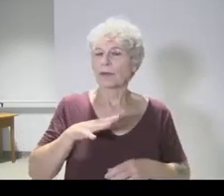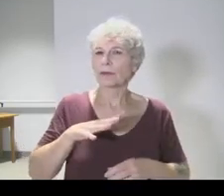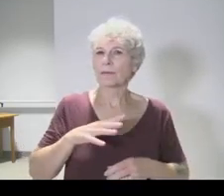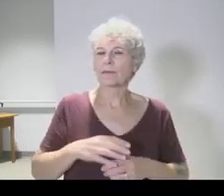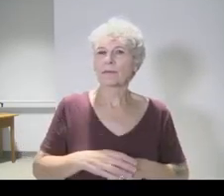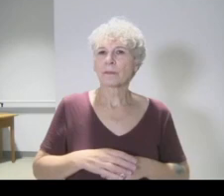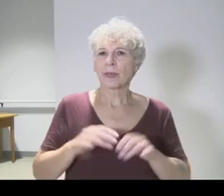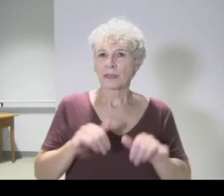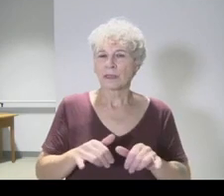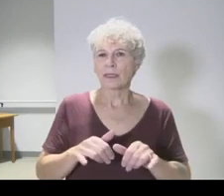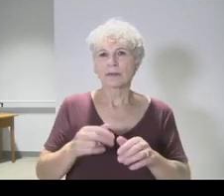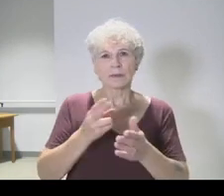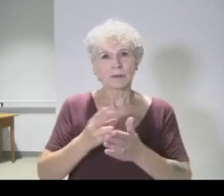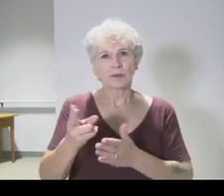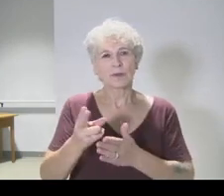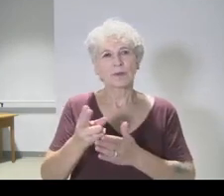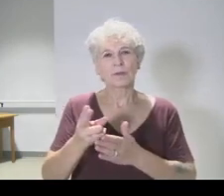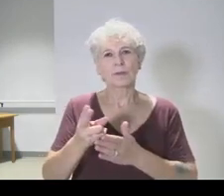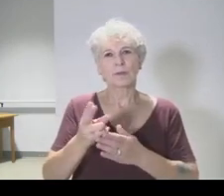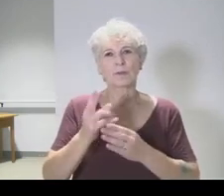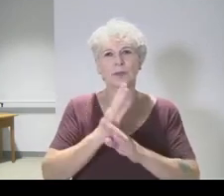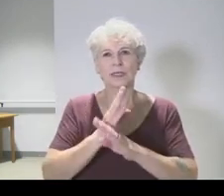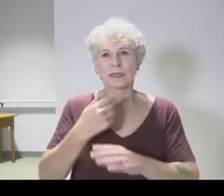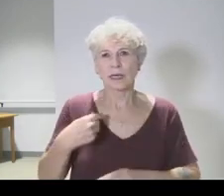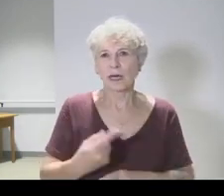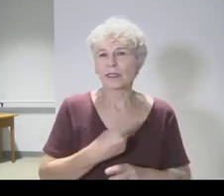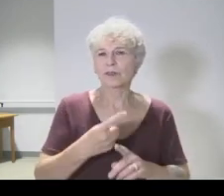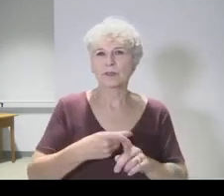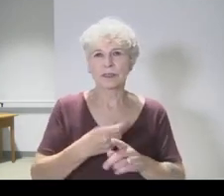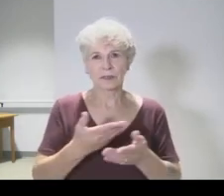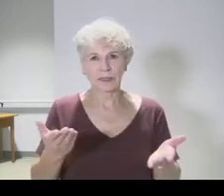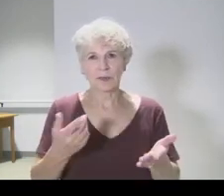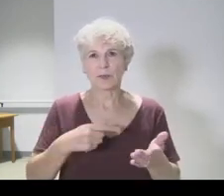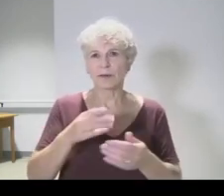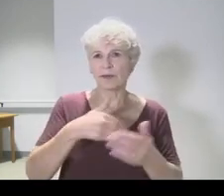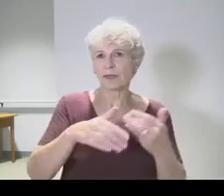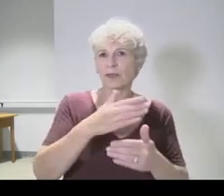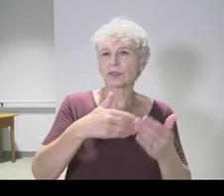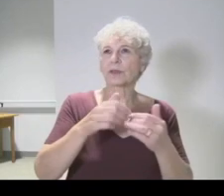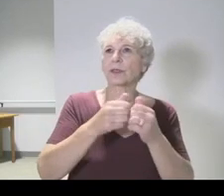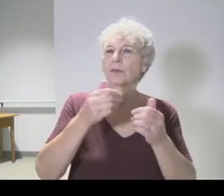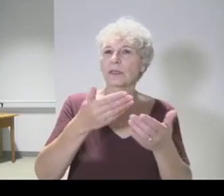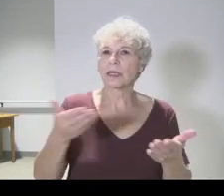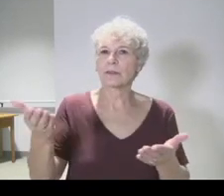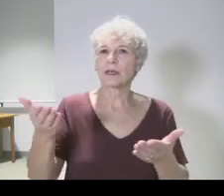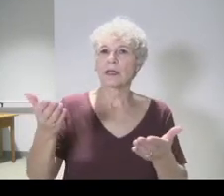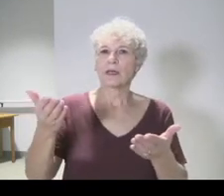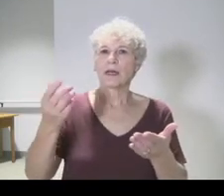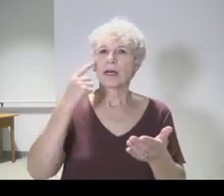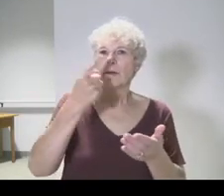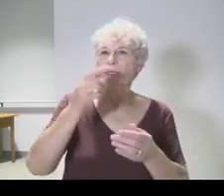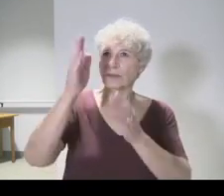Abiding in Christ's truth protects us from these things because we're fellowshipping with him and our eyes are fixed on